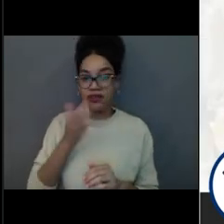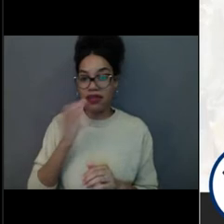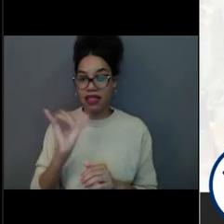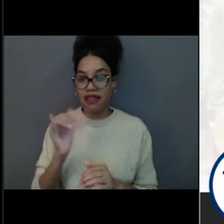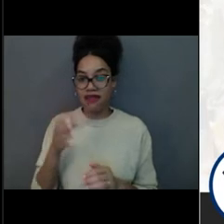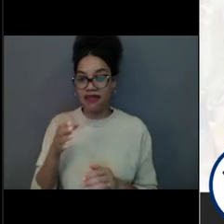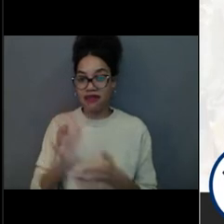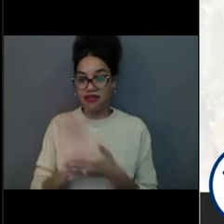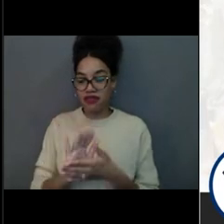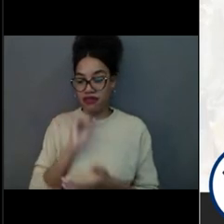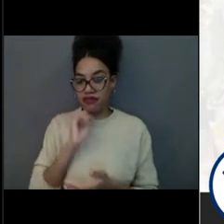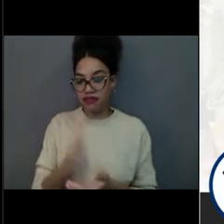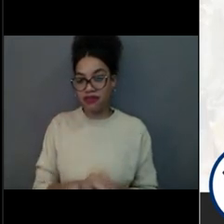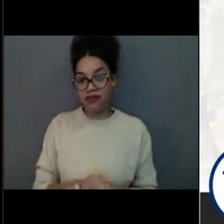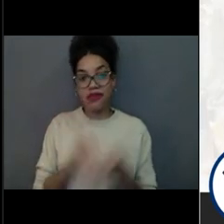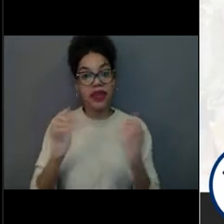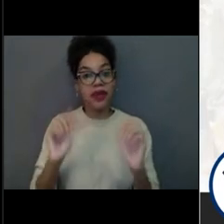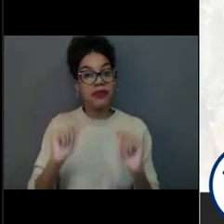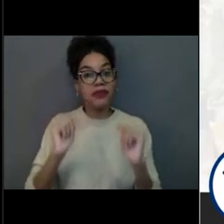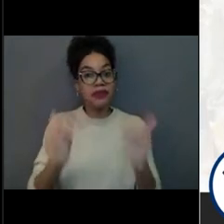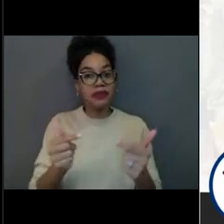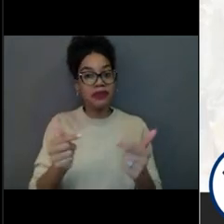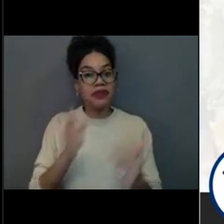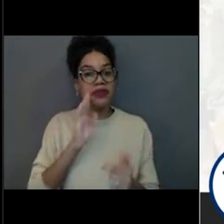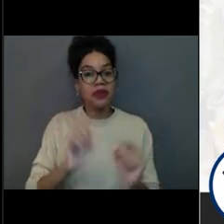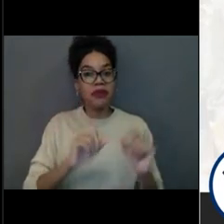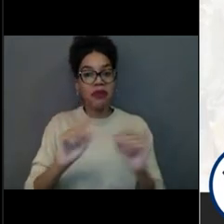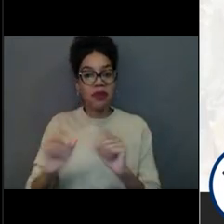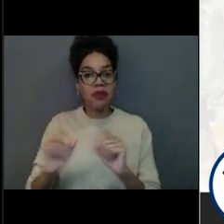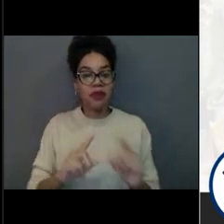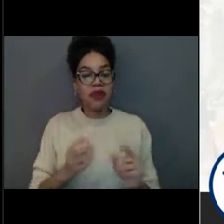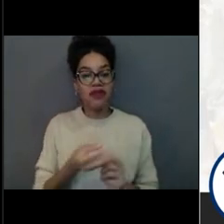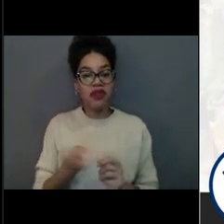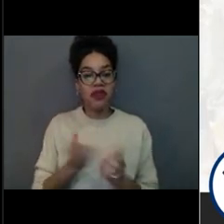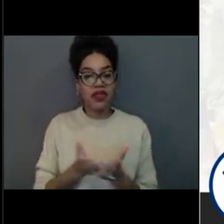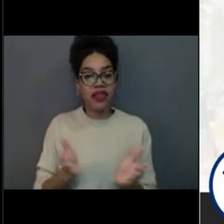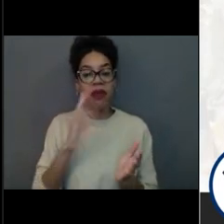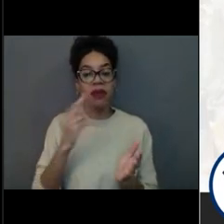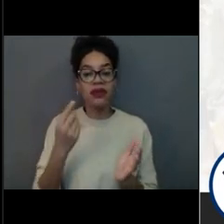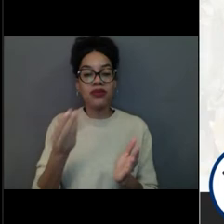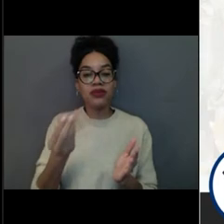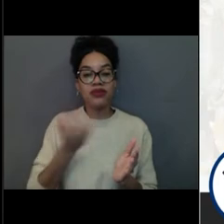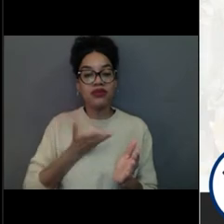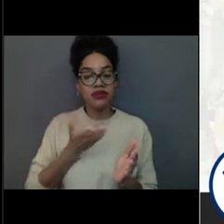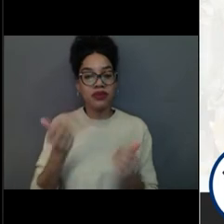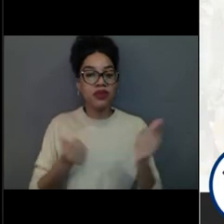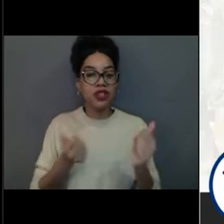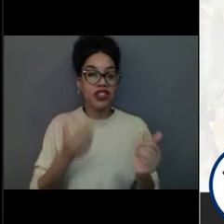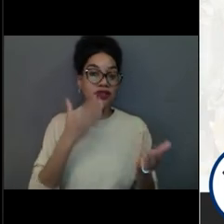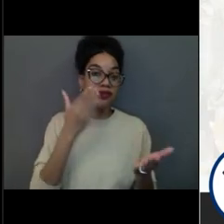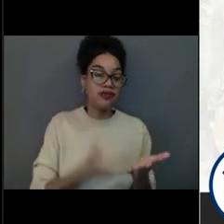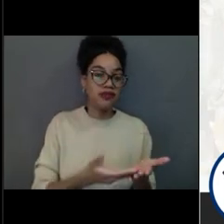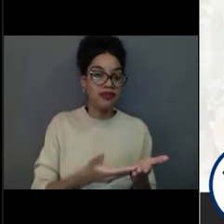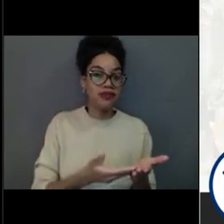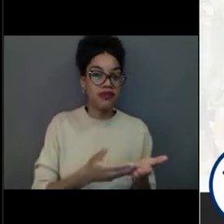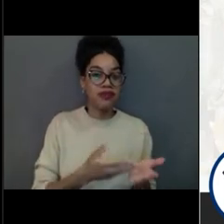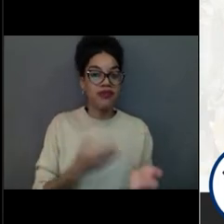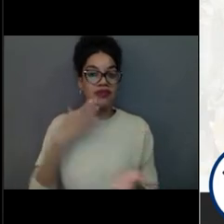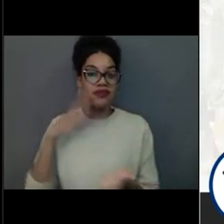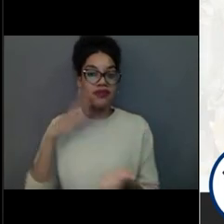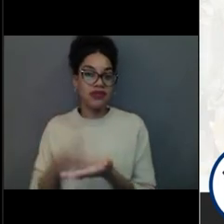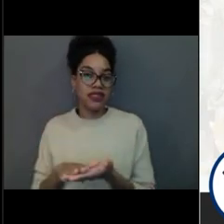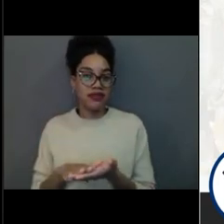hand at virtual seafood inspection. So I'm going to put a couple of slides up here, and I want you to let me know in the chat box which fish looks